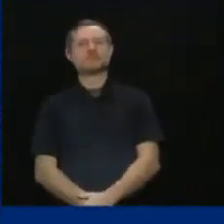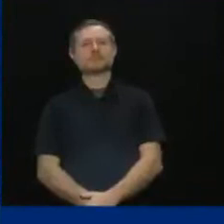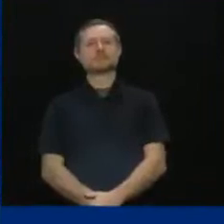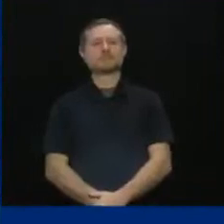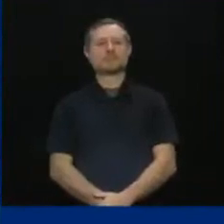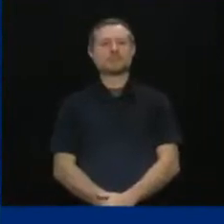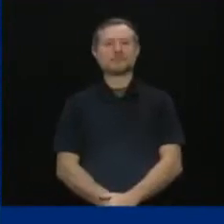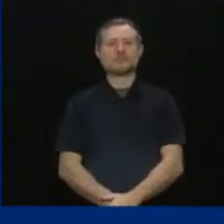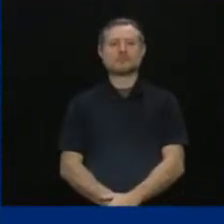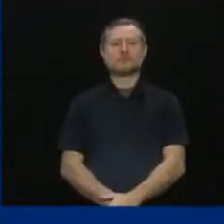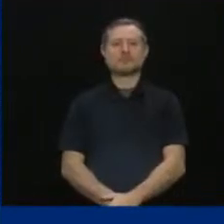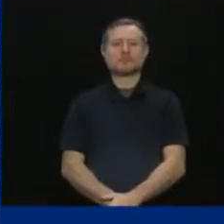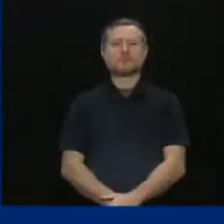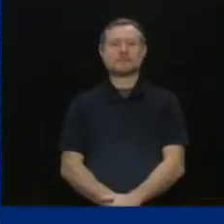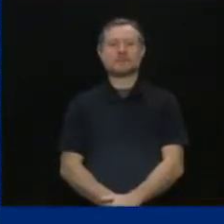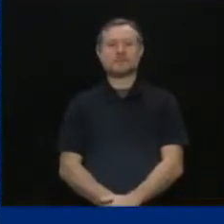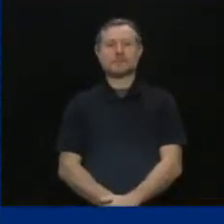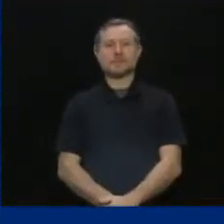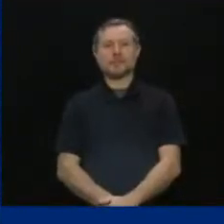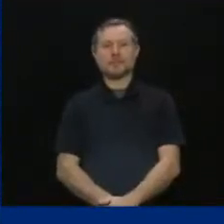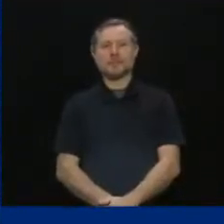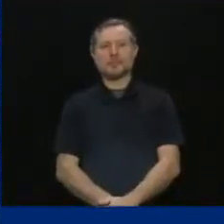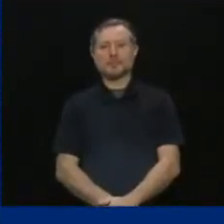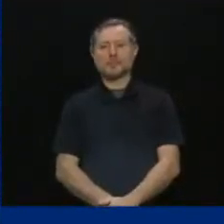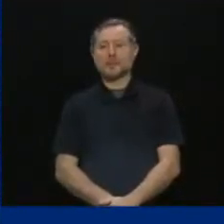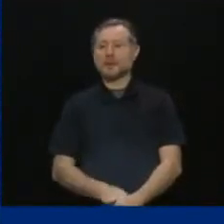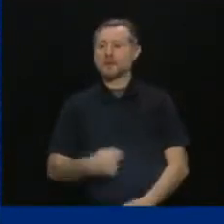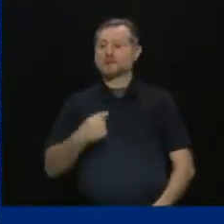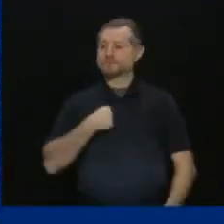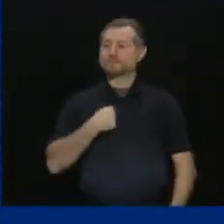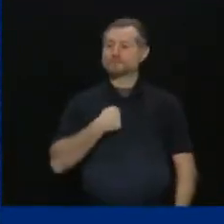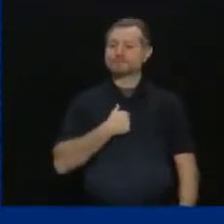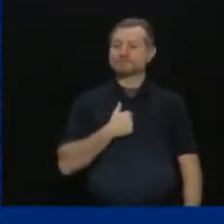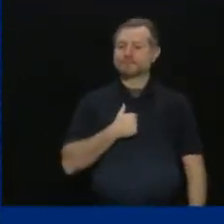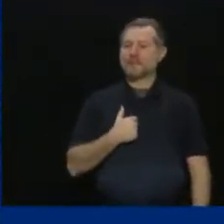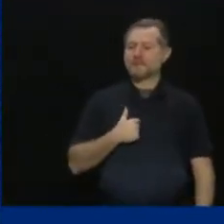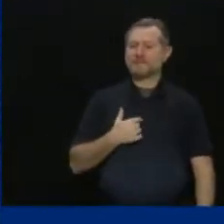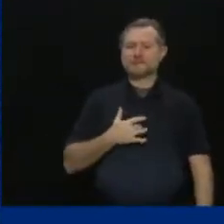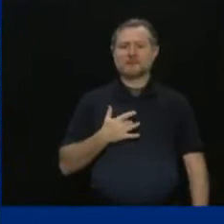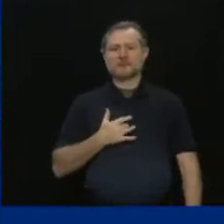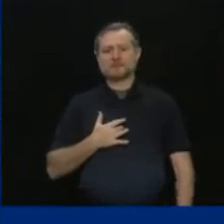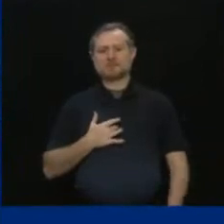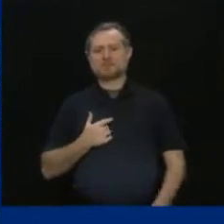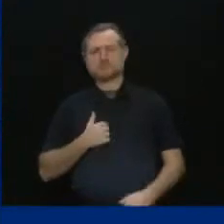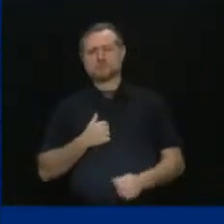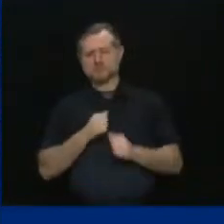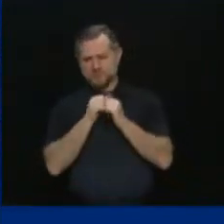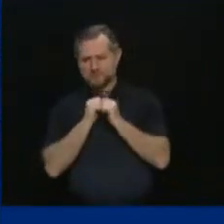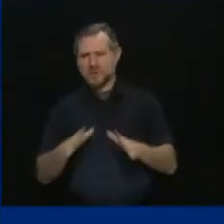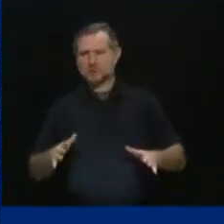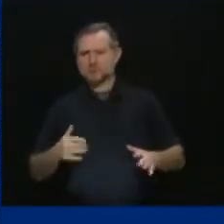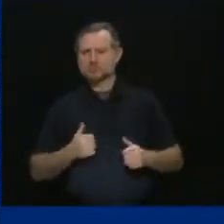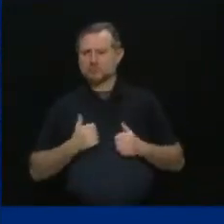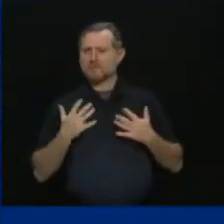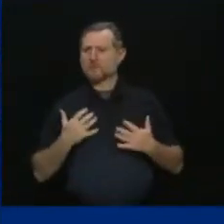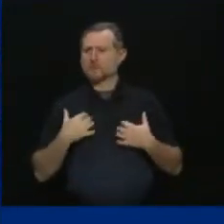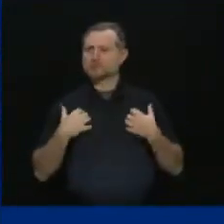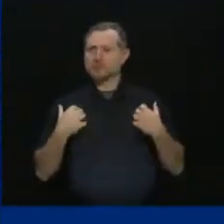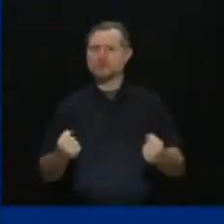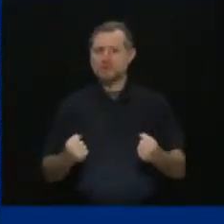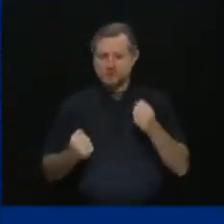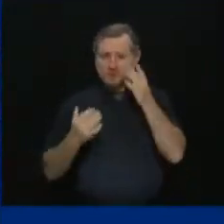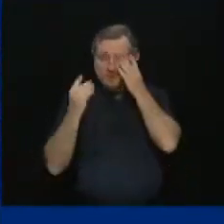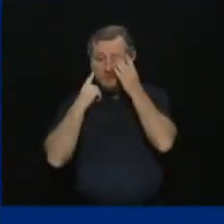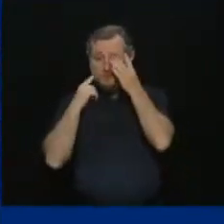As someone who's been blessed to live in recovery, when I hear Michael's story, or when I get